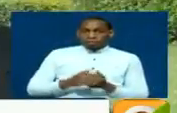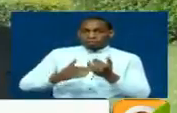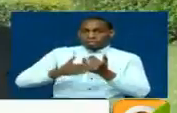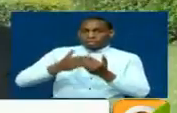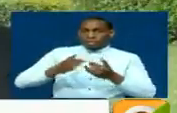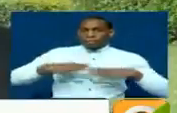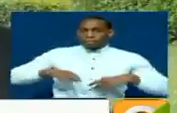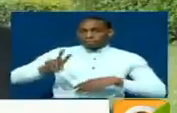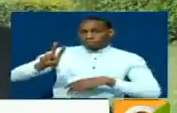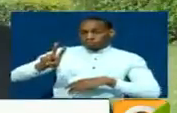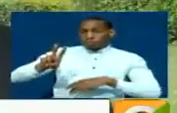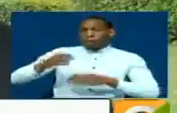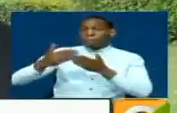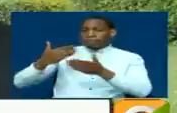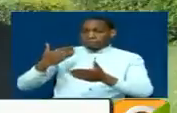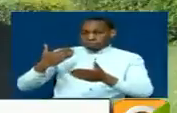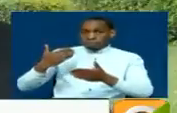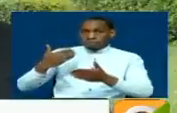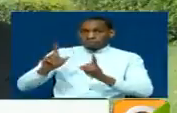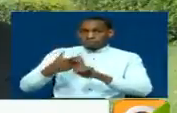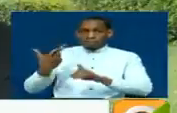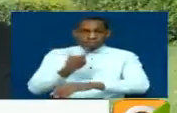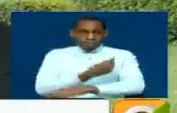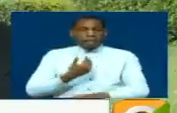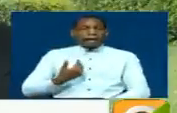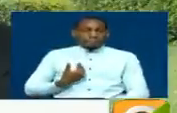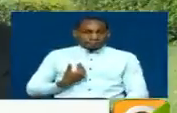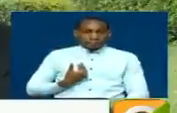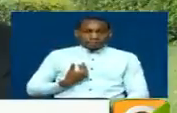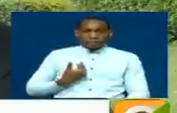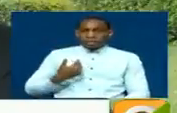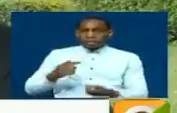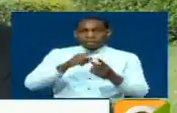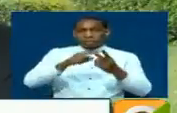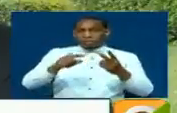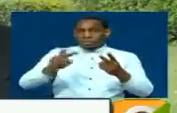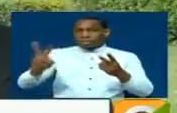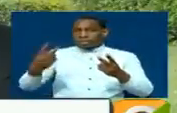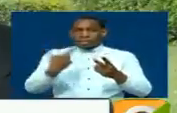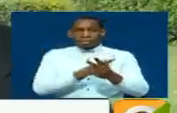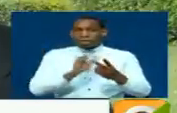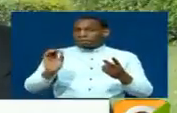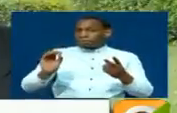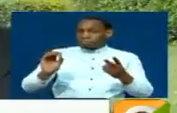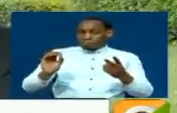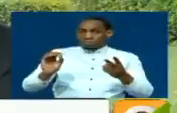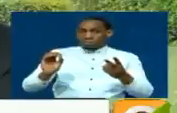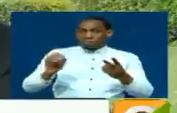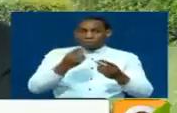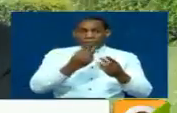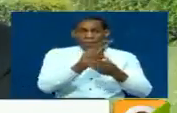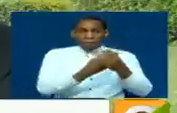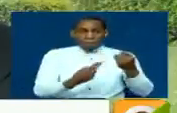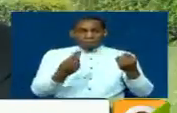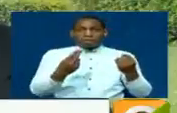people who had received a first dose vaccine. None of them had gotten the second dose, and both